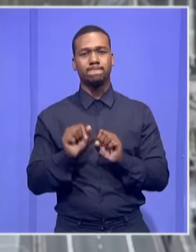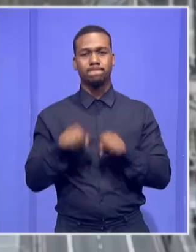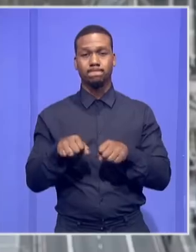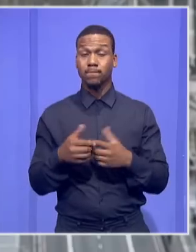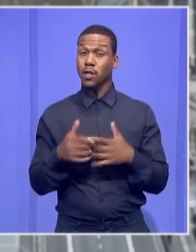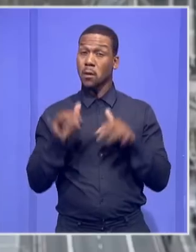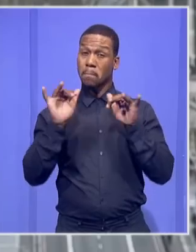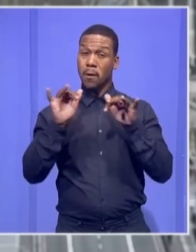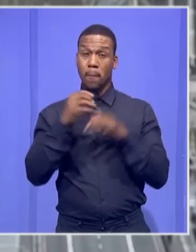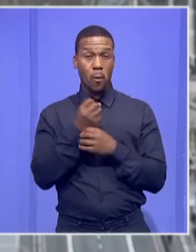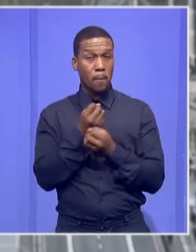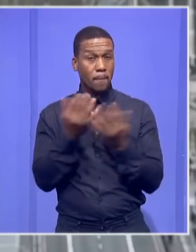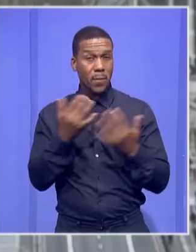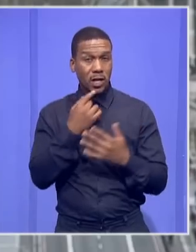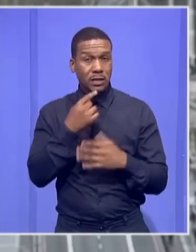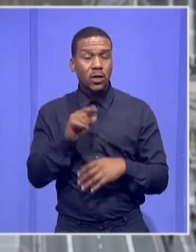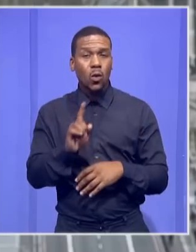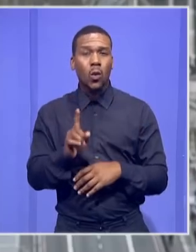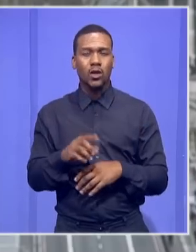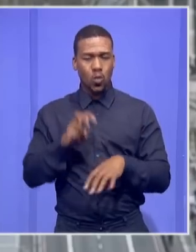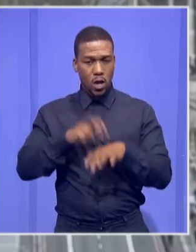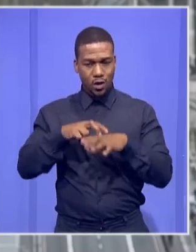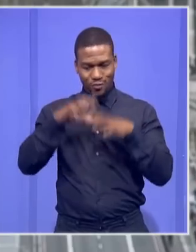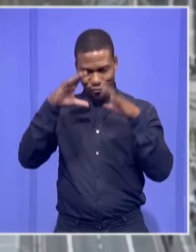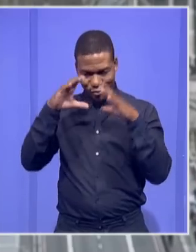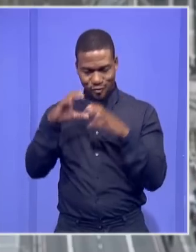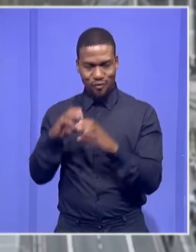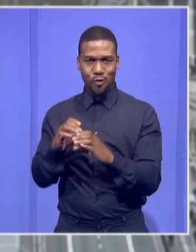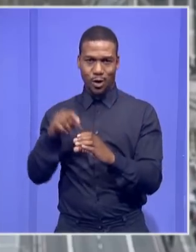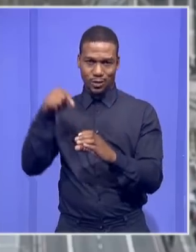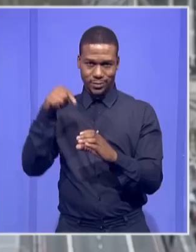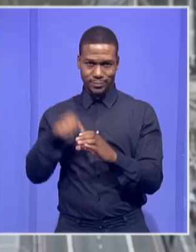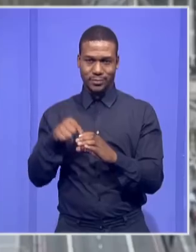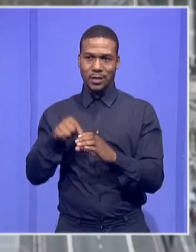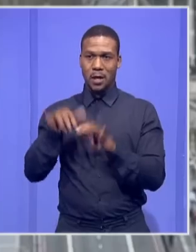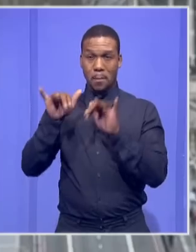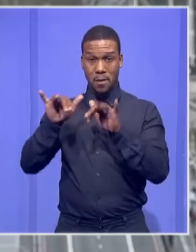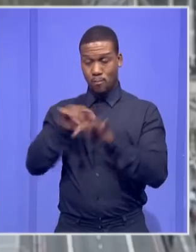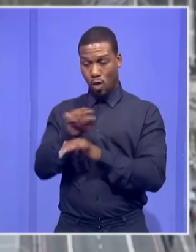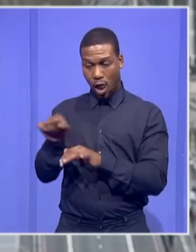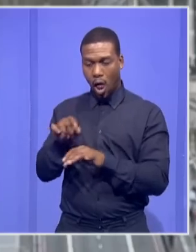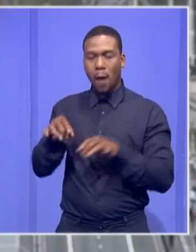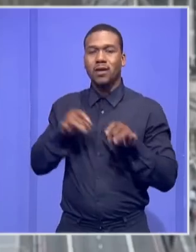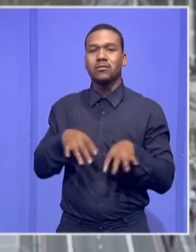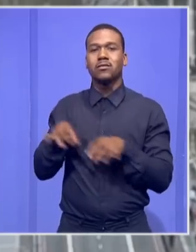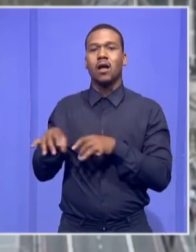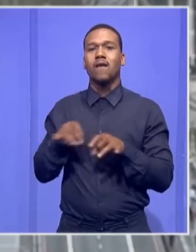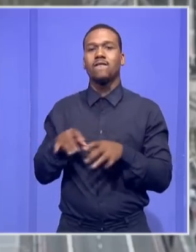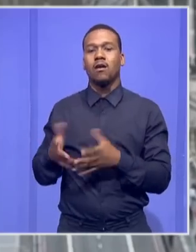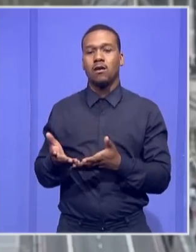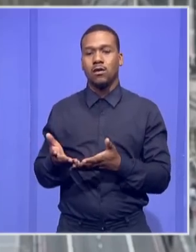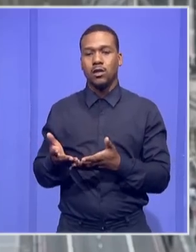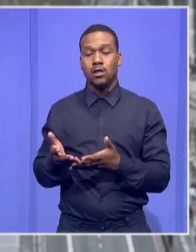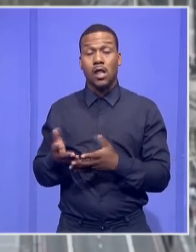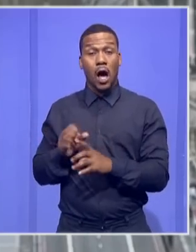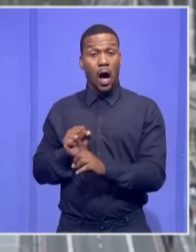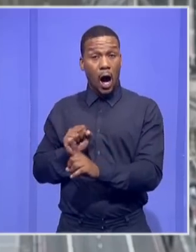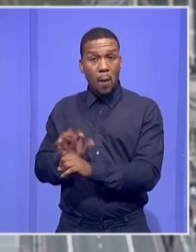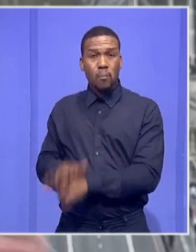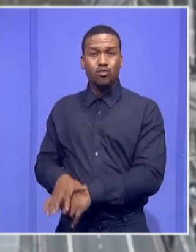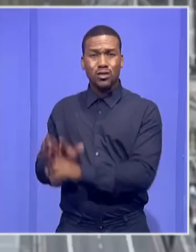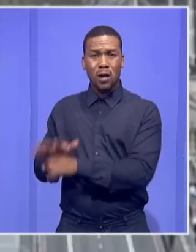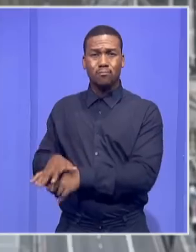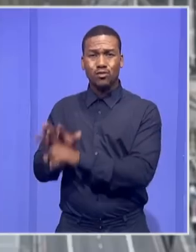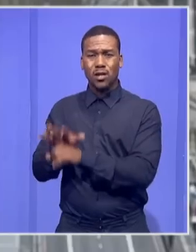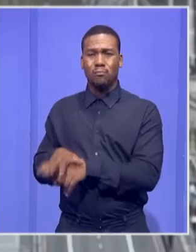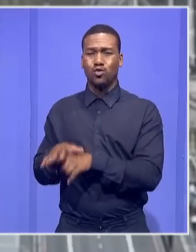actually, we need to be concentrating on the victims of this abuse from people that Andrew